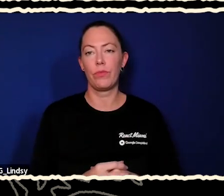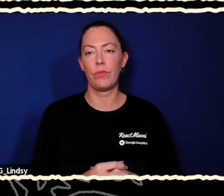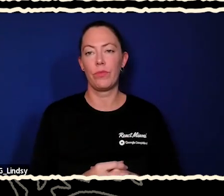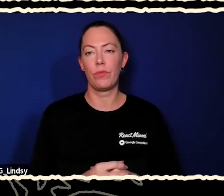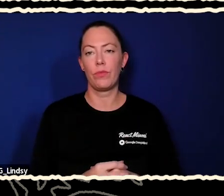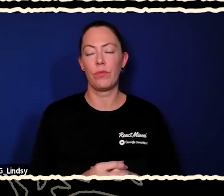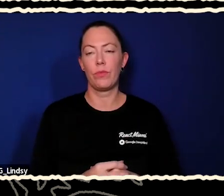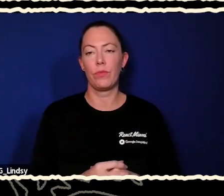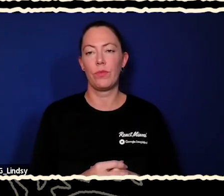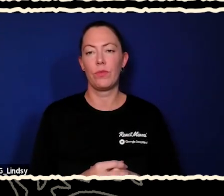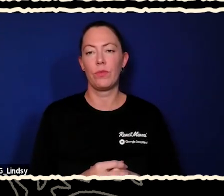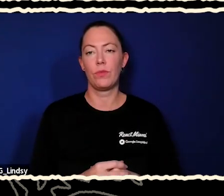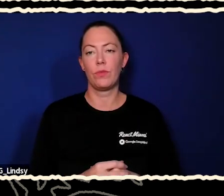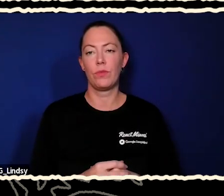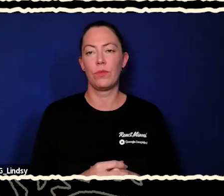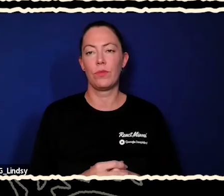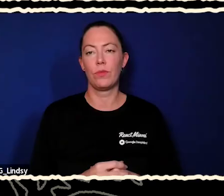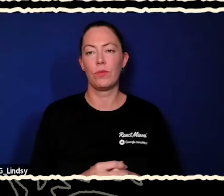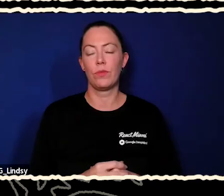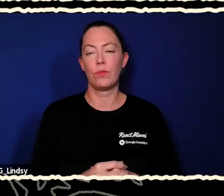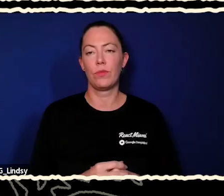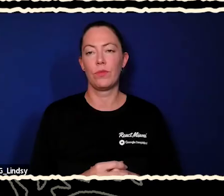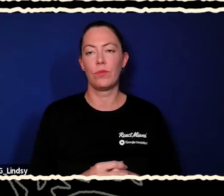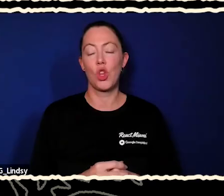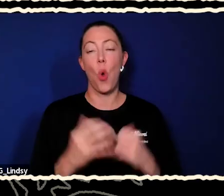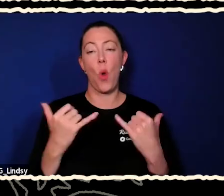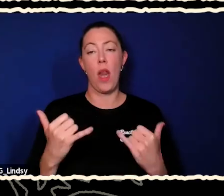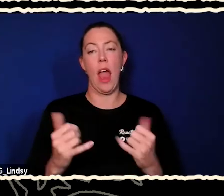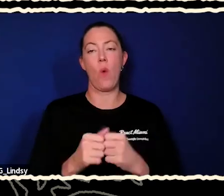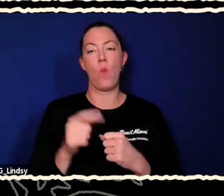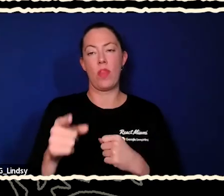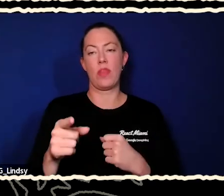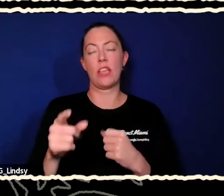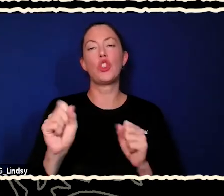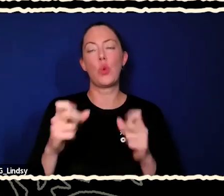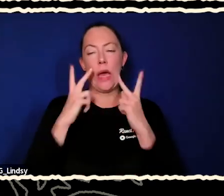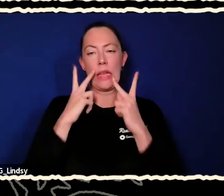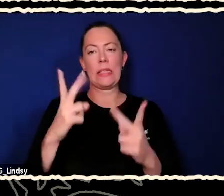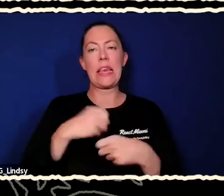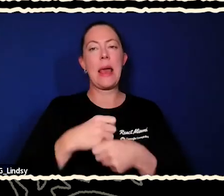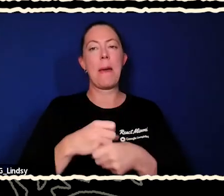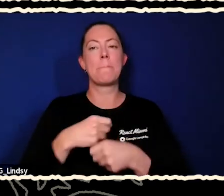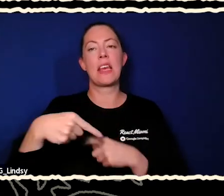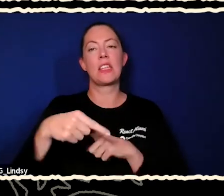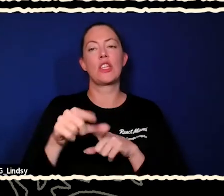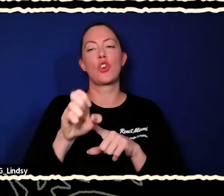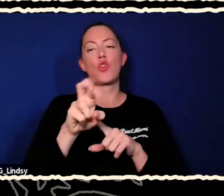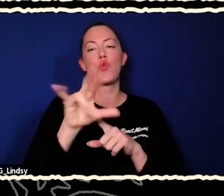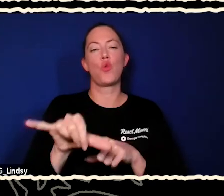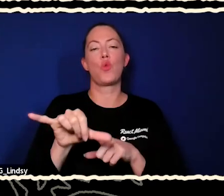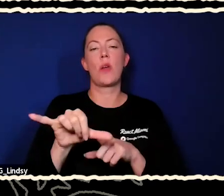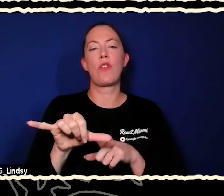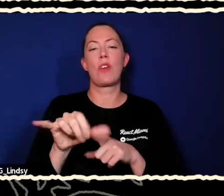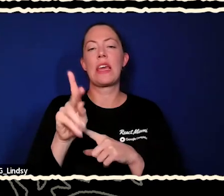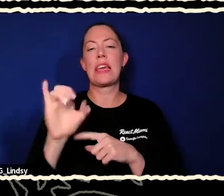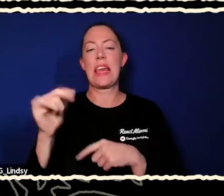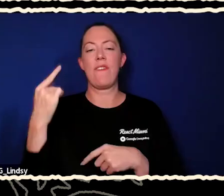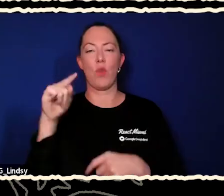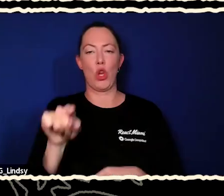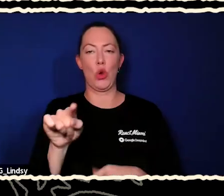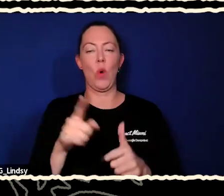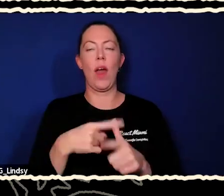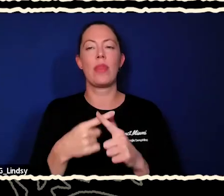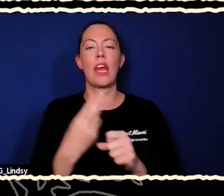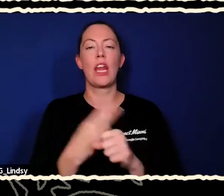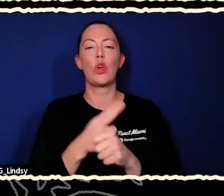you can see that, maybe I can do this, that it generates query key for you. It's using options and